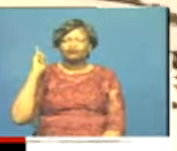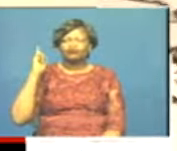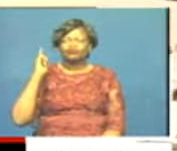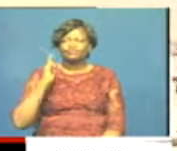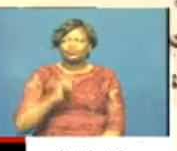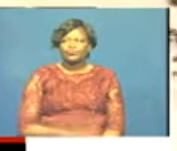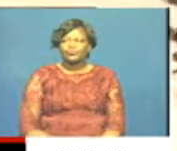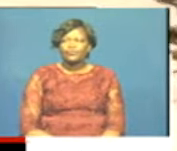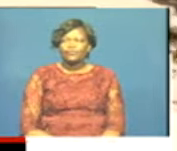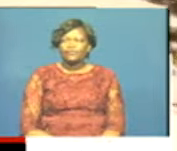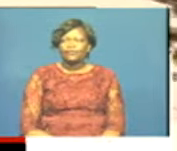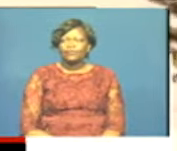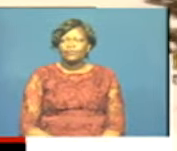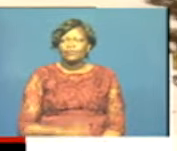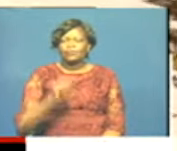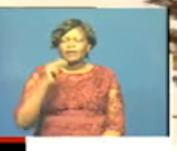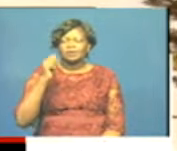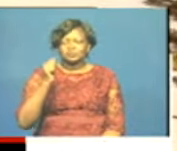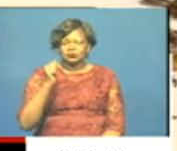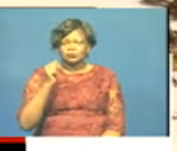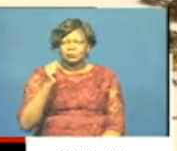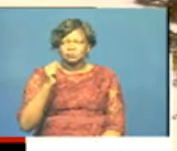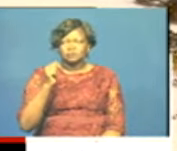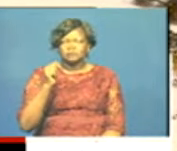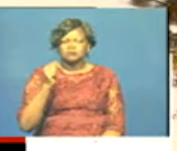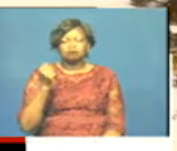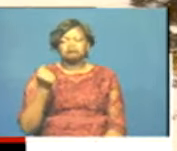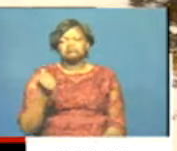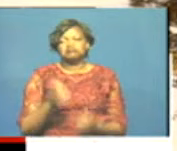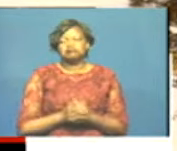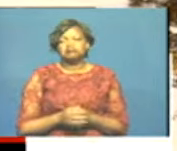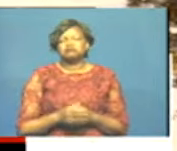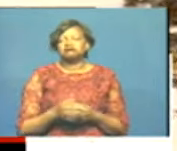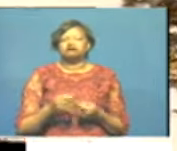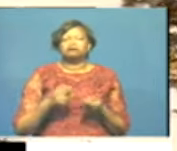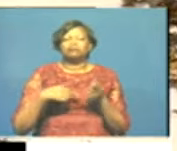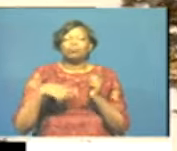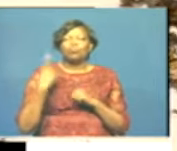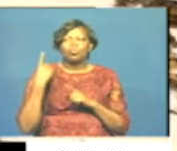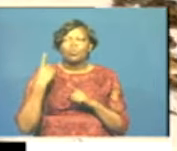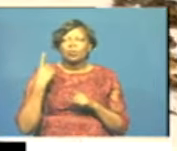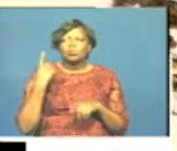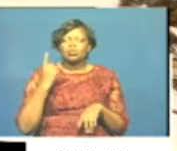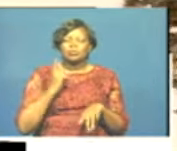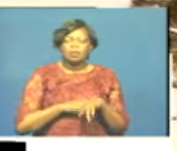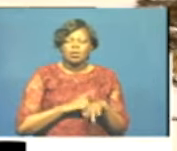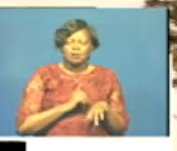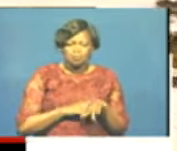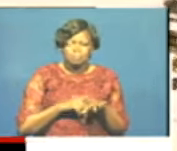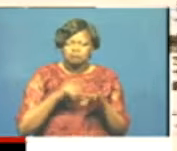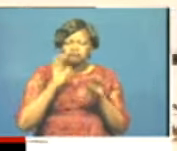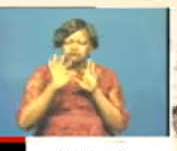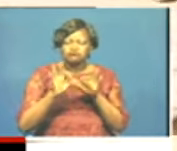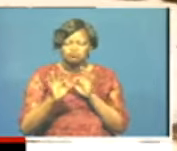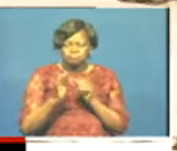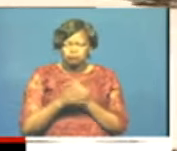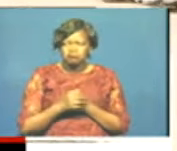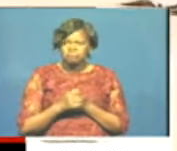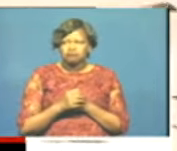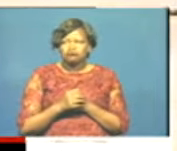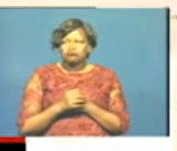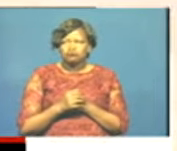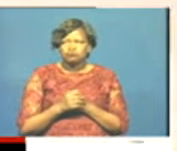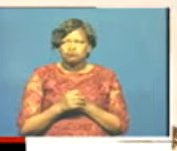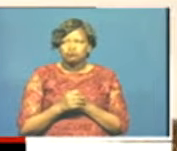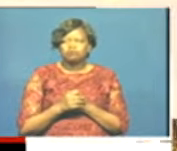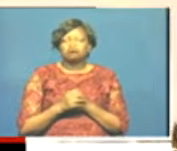Triathlete Aisha Nasser Baksh booked her ticket to the Commonwealth Games after winning the trials held at the Bofa Beach and Bofa Road